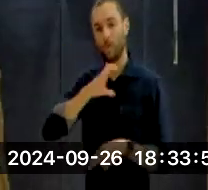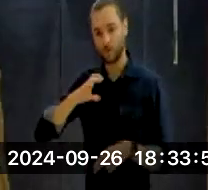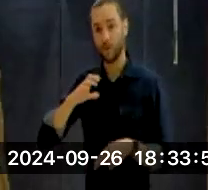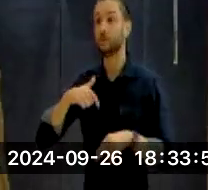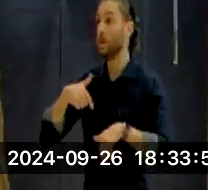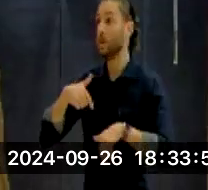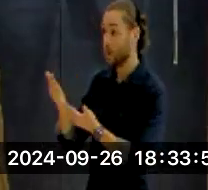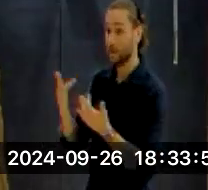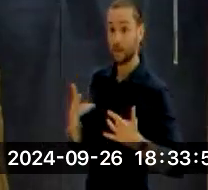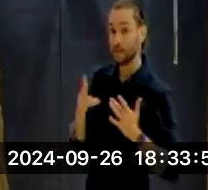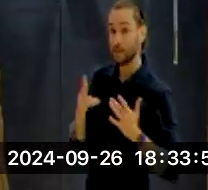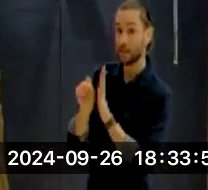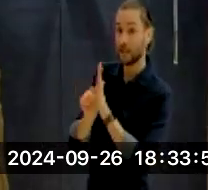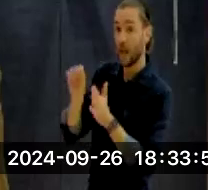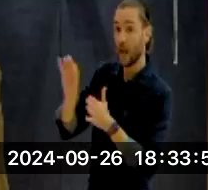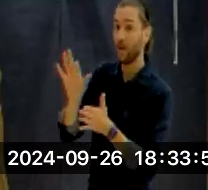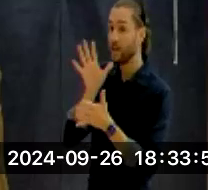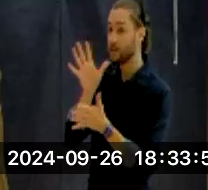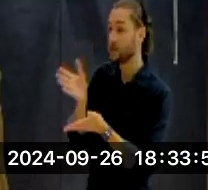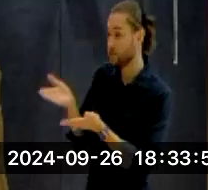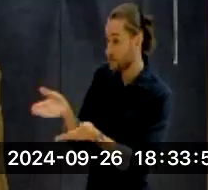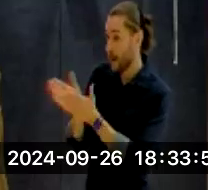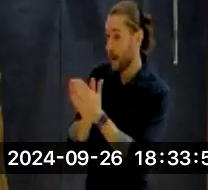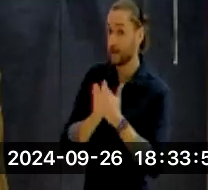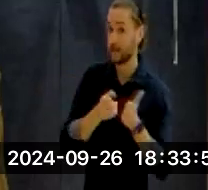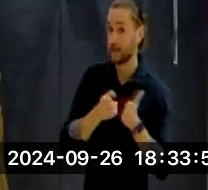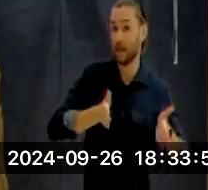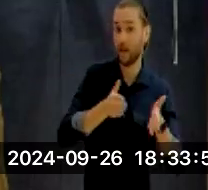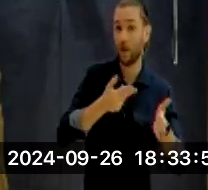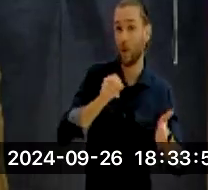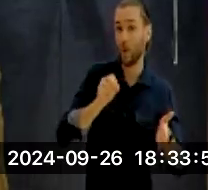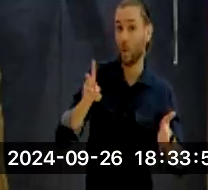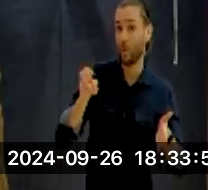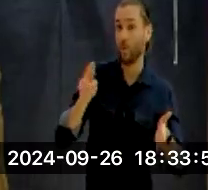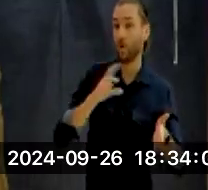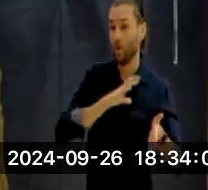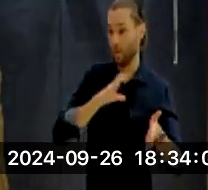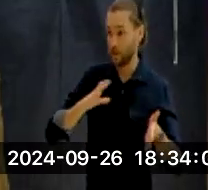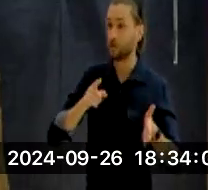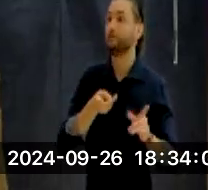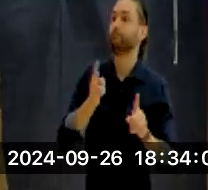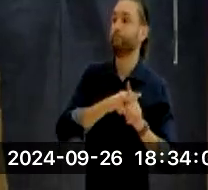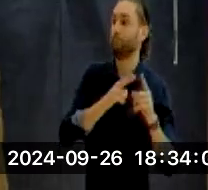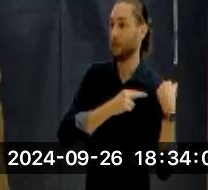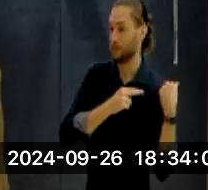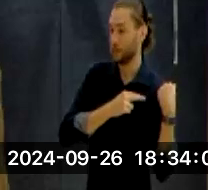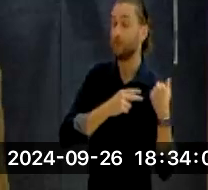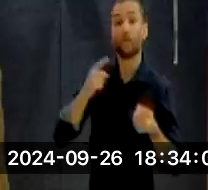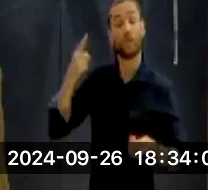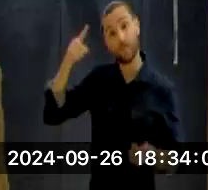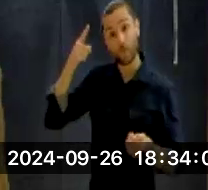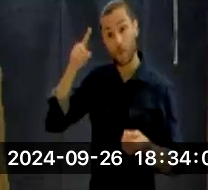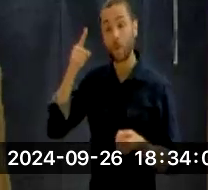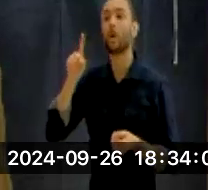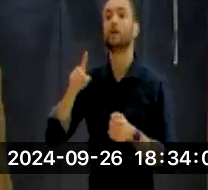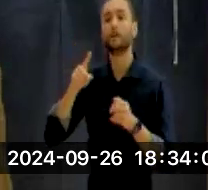Haight to recommend that the Little Hoover Commission undertake the task, including, but not limited to, looking at